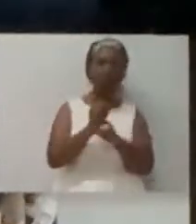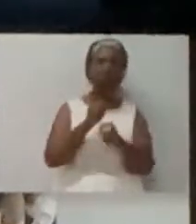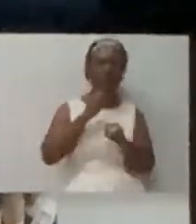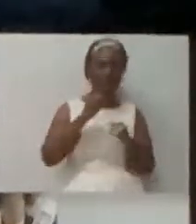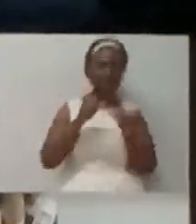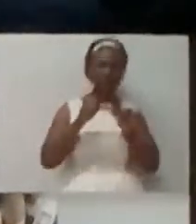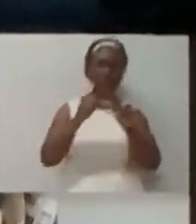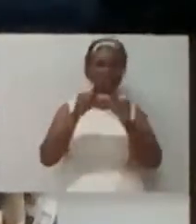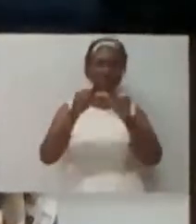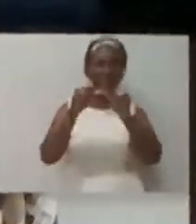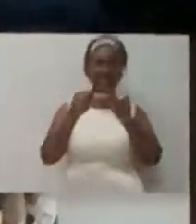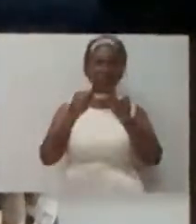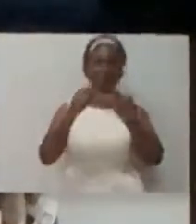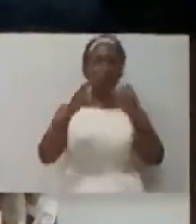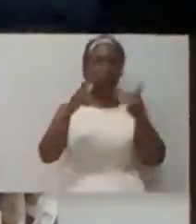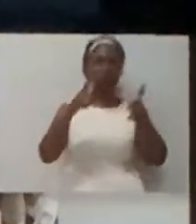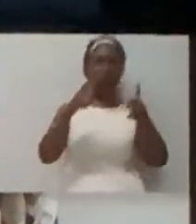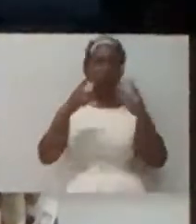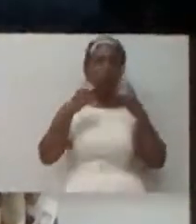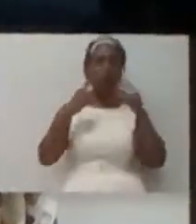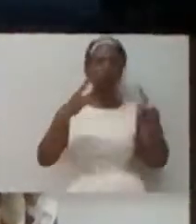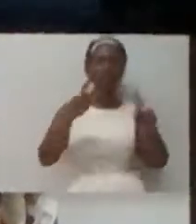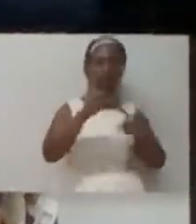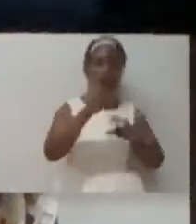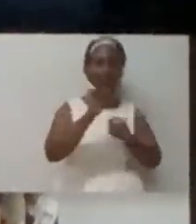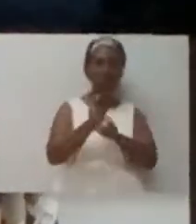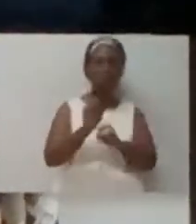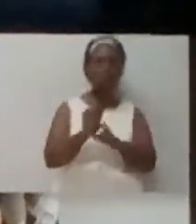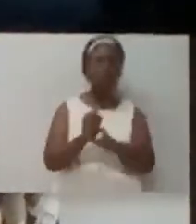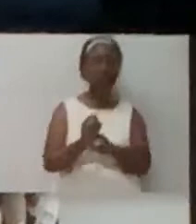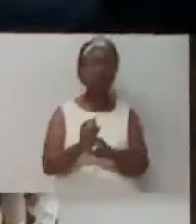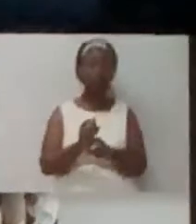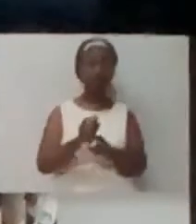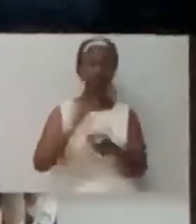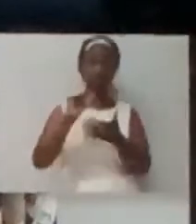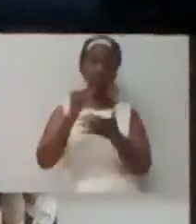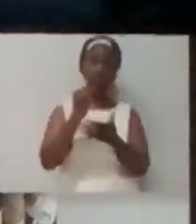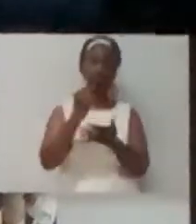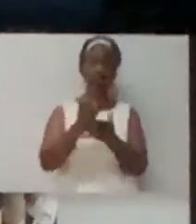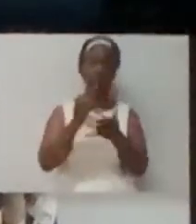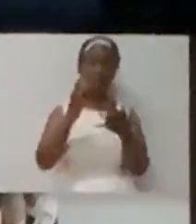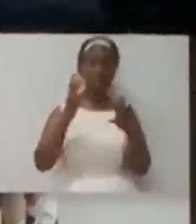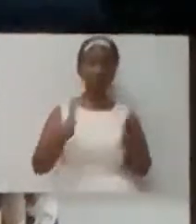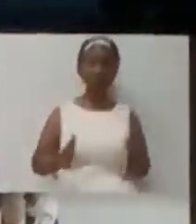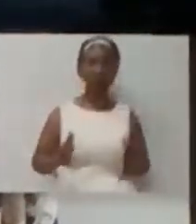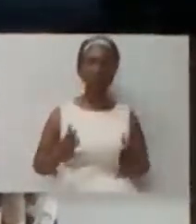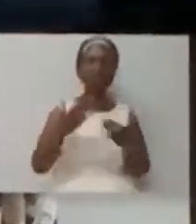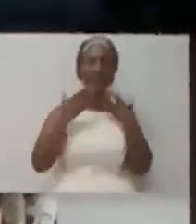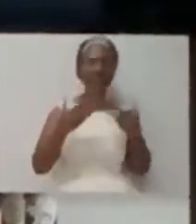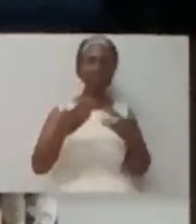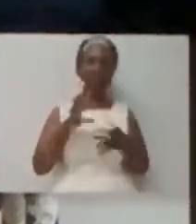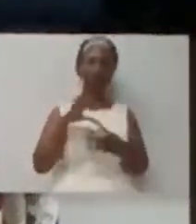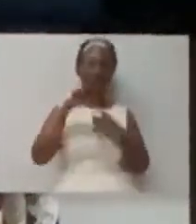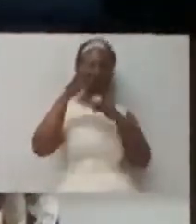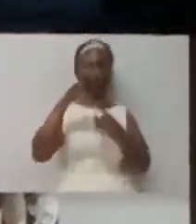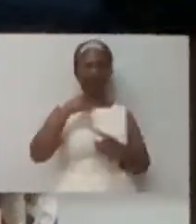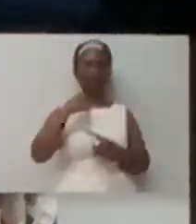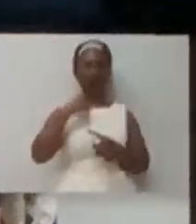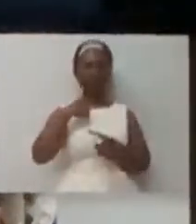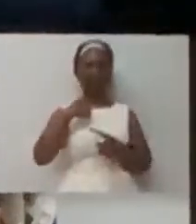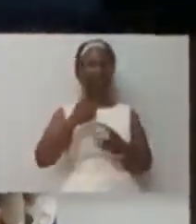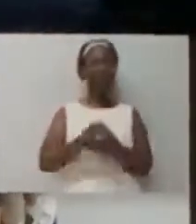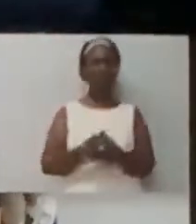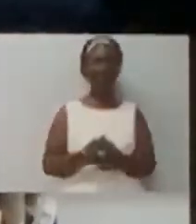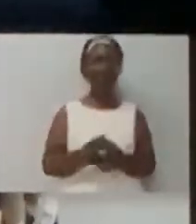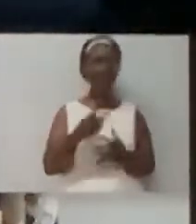their potential in this journey that is life. Graduates, thank you for selecting me to share this huge milestone with you.